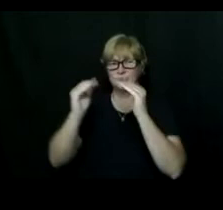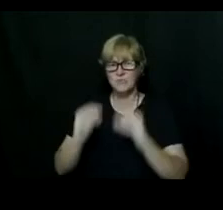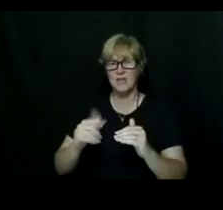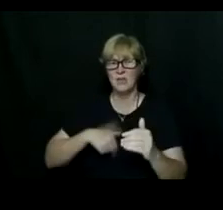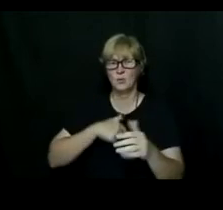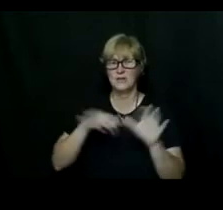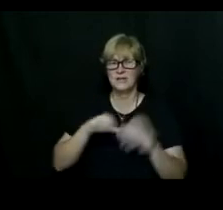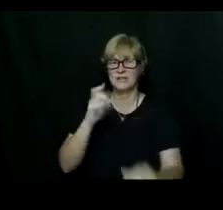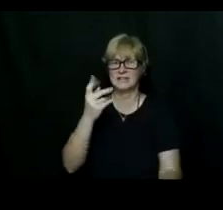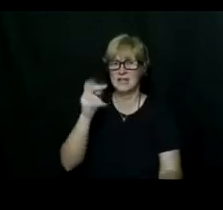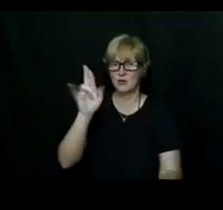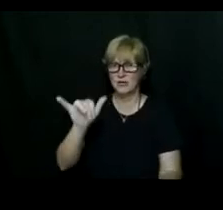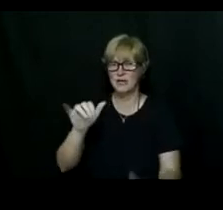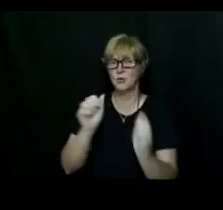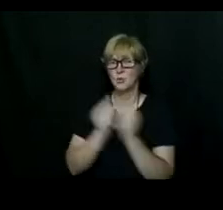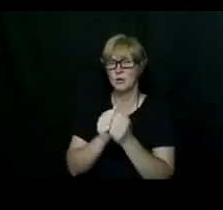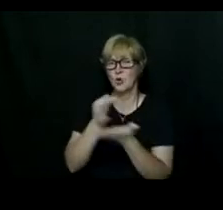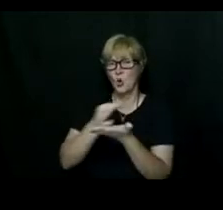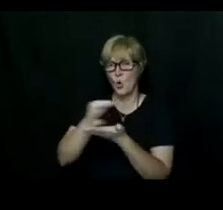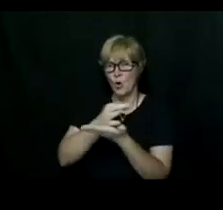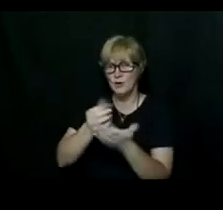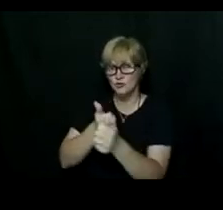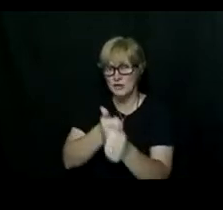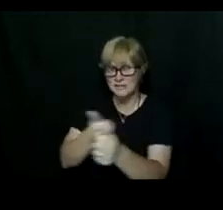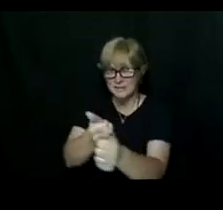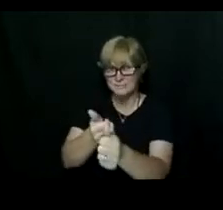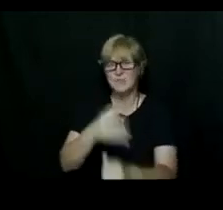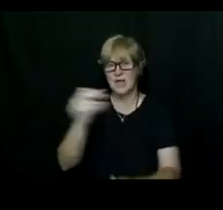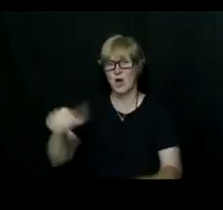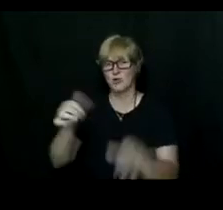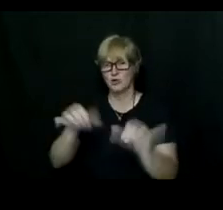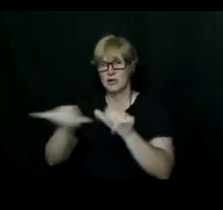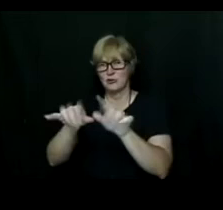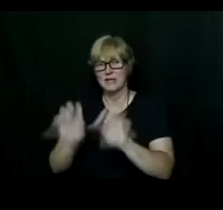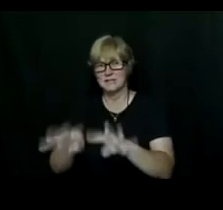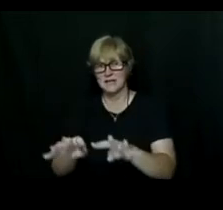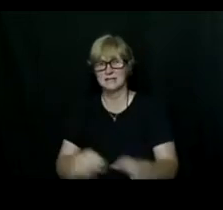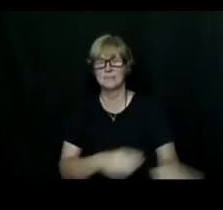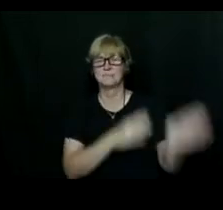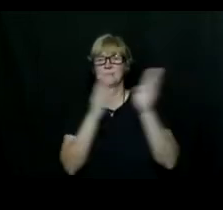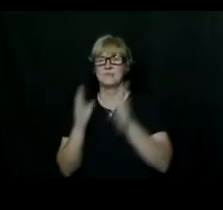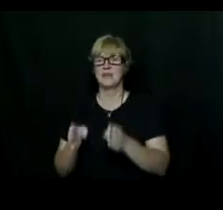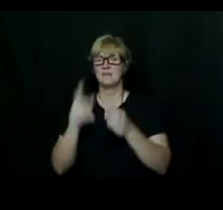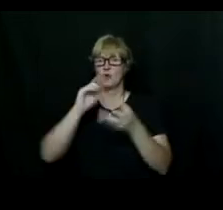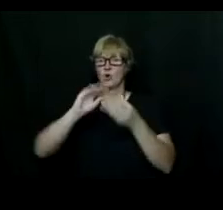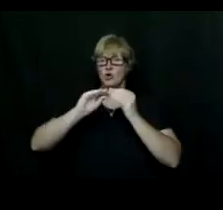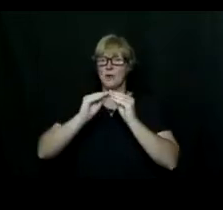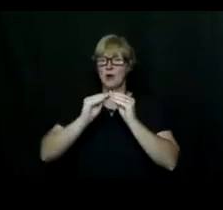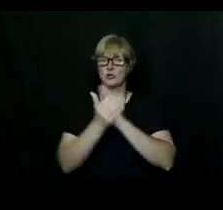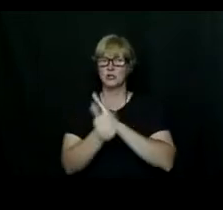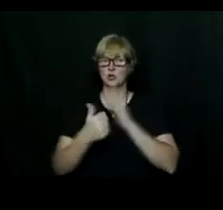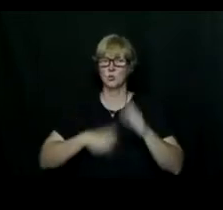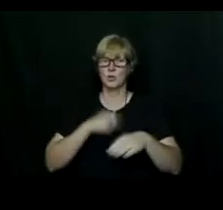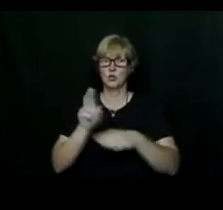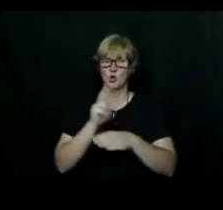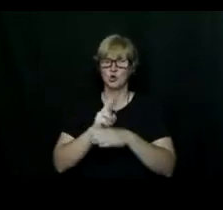also a tracing task that was from a standardized test battery. For numerical skills, we then again used our finger counting and